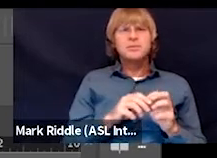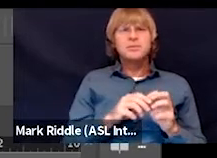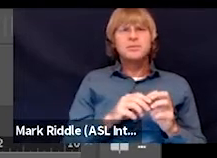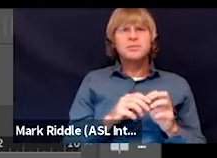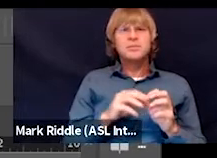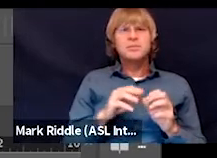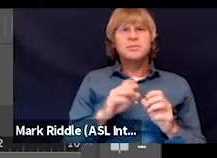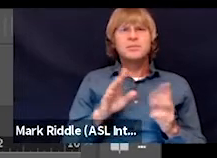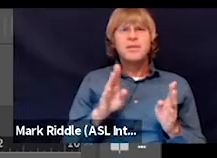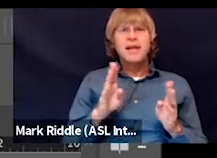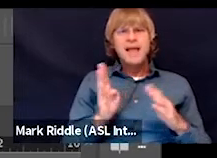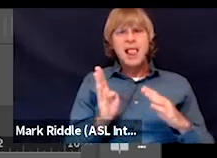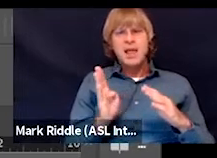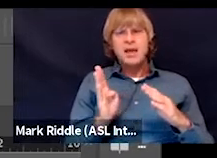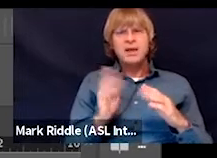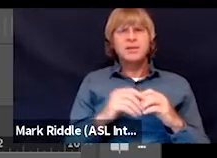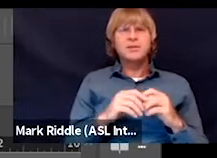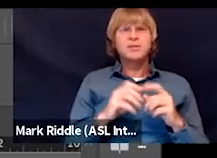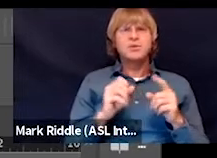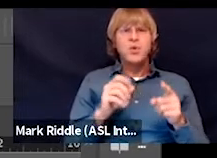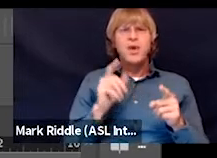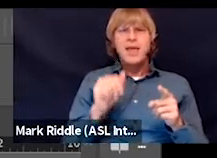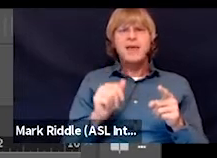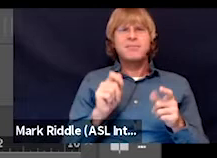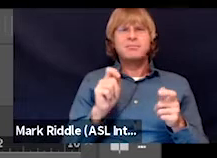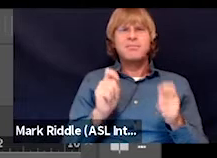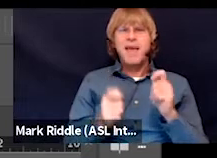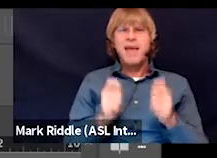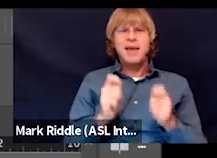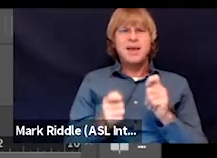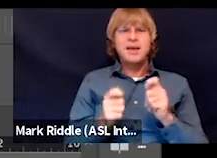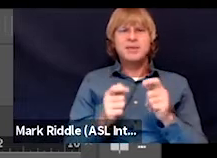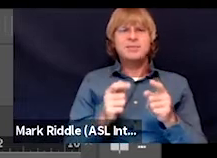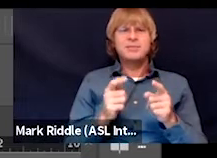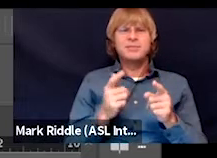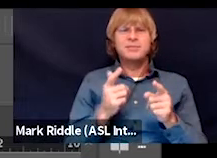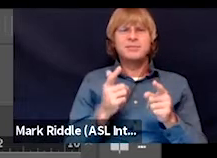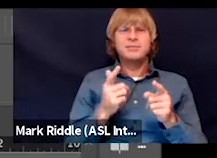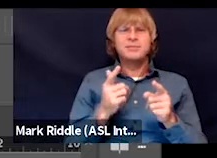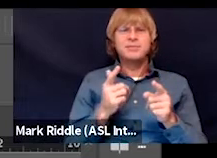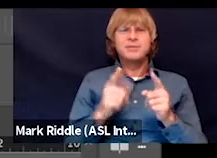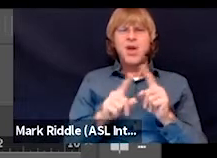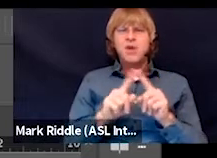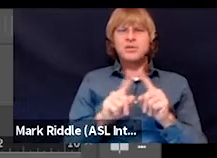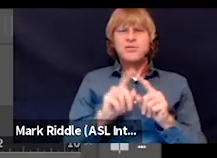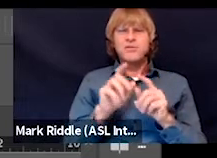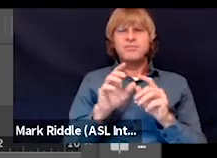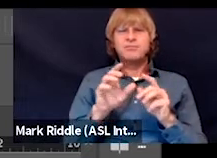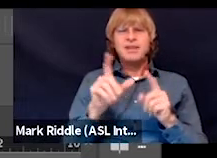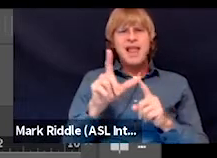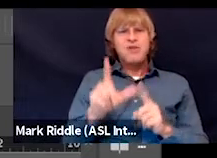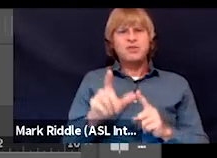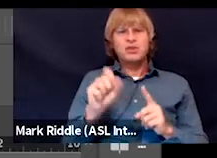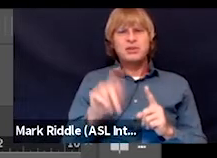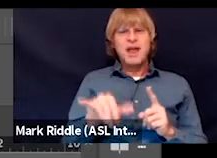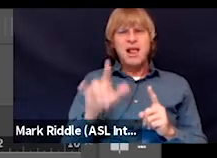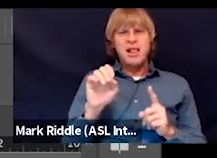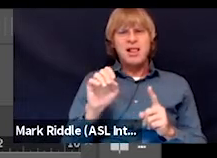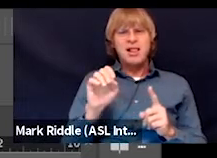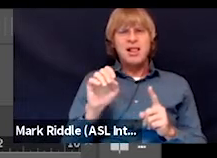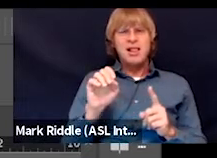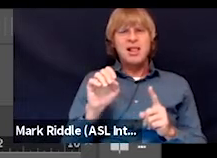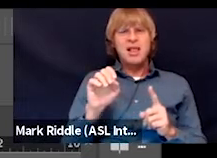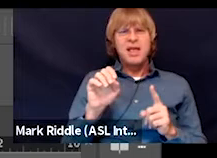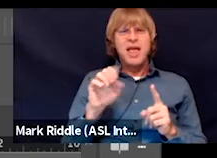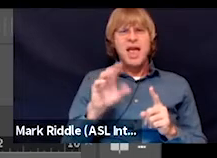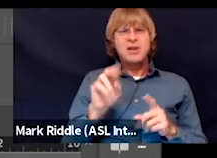italic. So again, you can make all sorts of character styles